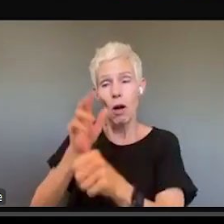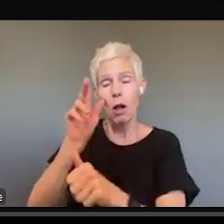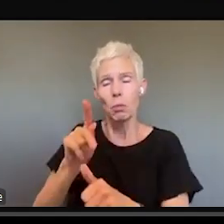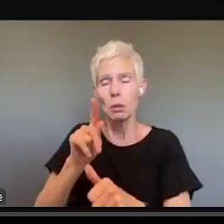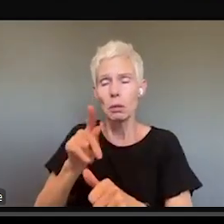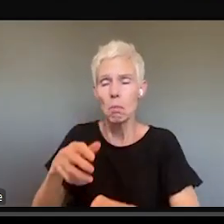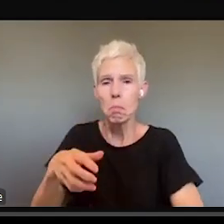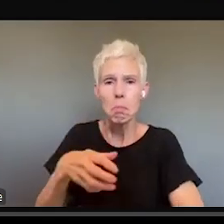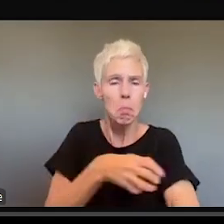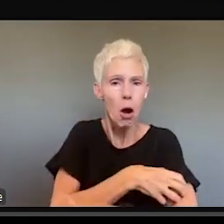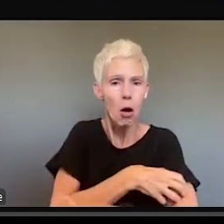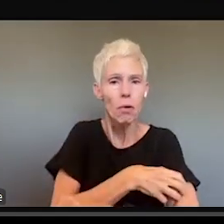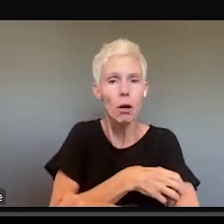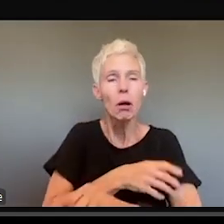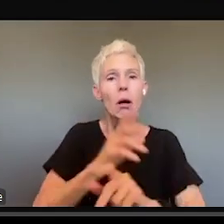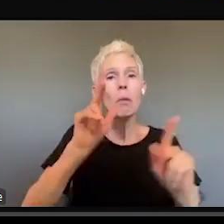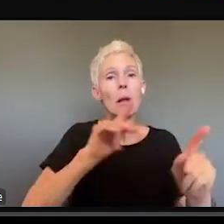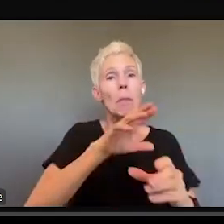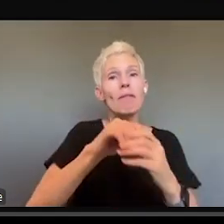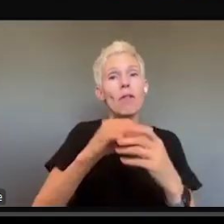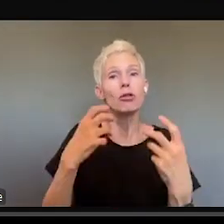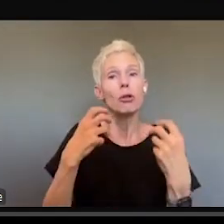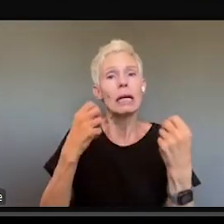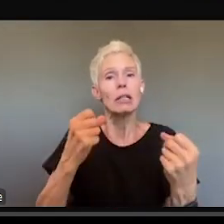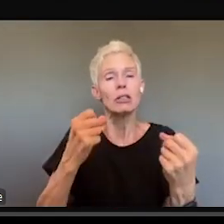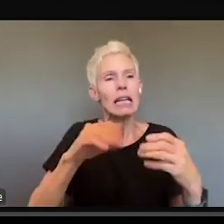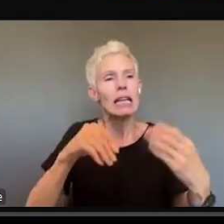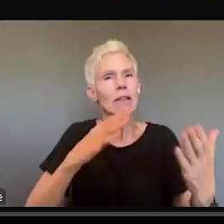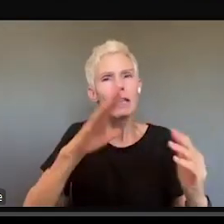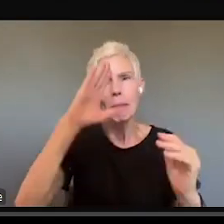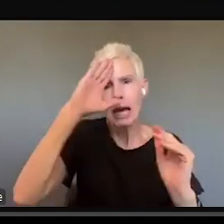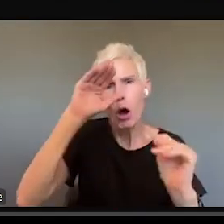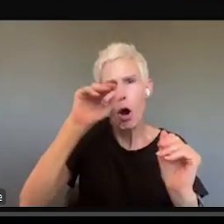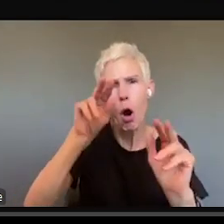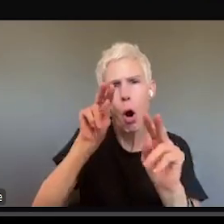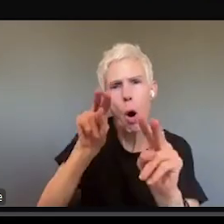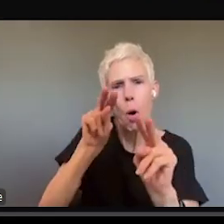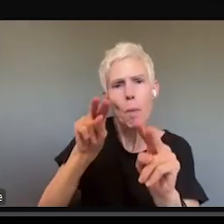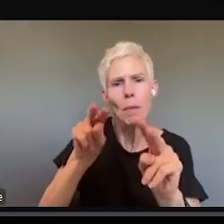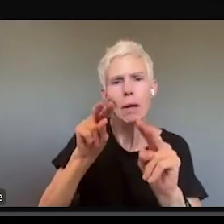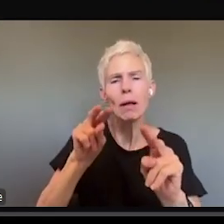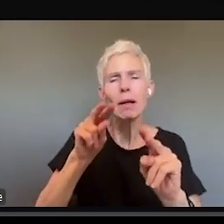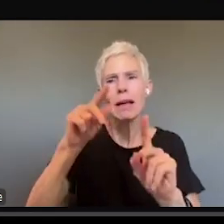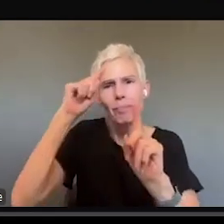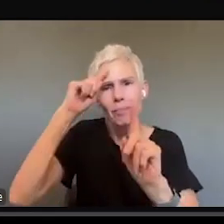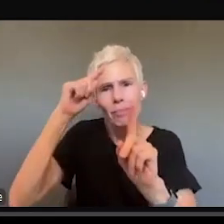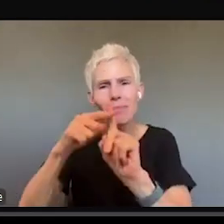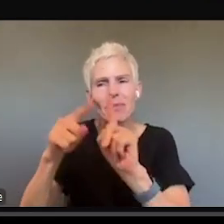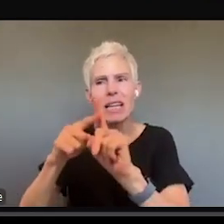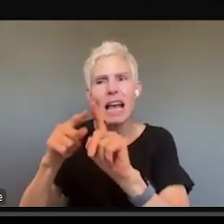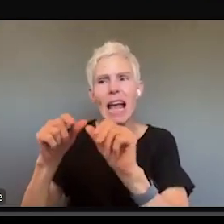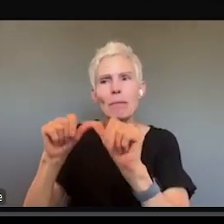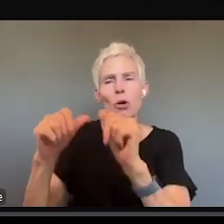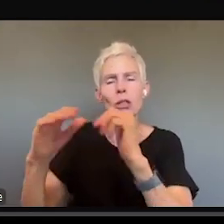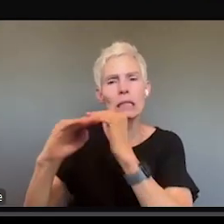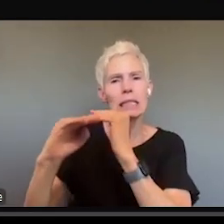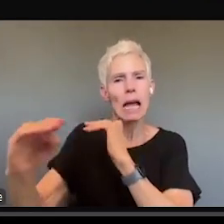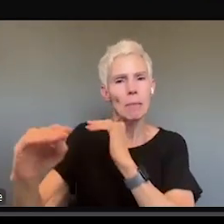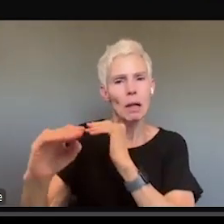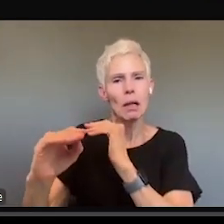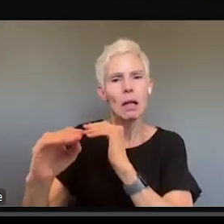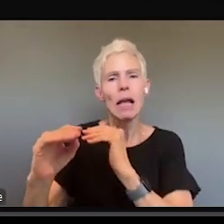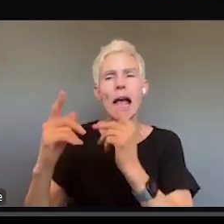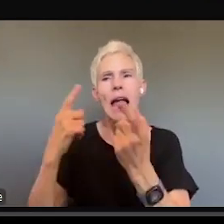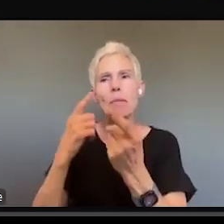For people in recovery, it provides the hope and stability, and for stakeholders, it strengthens the effectiveness, maximizes